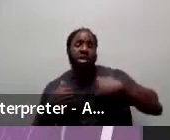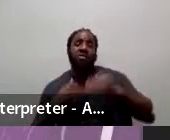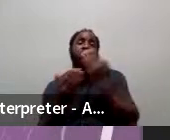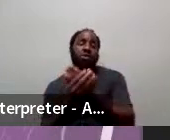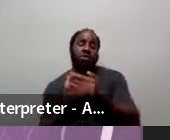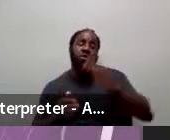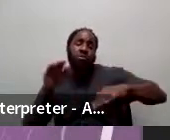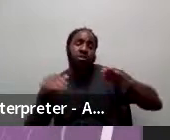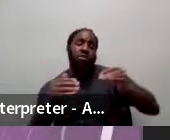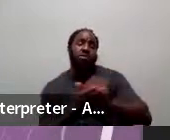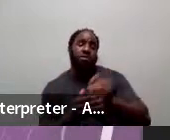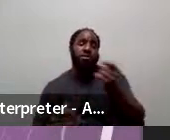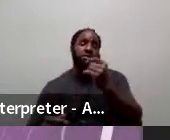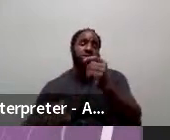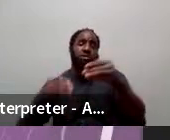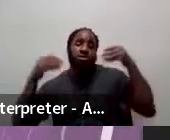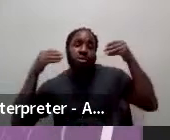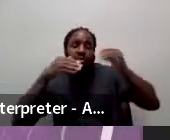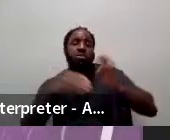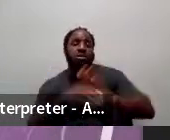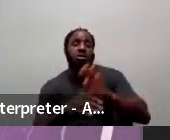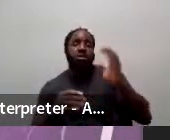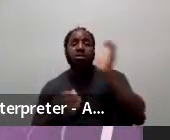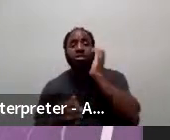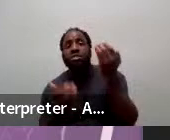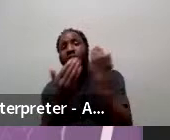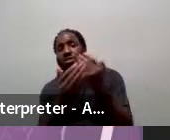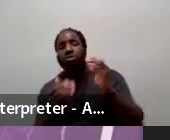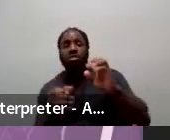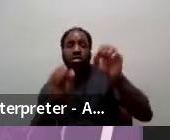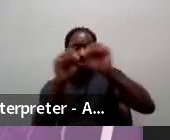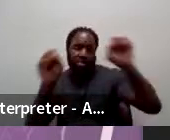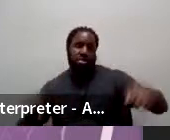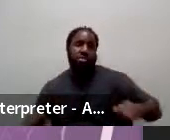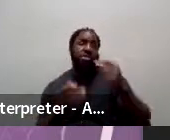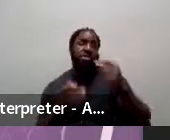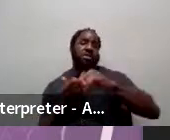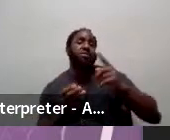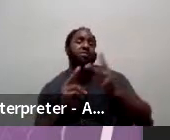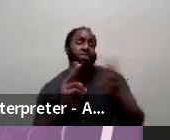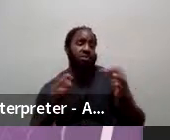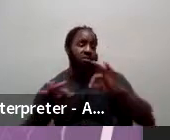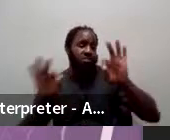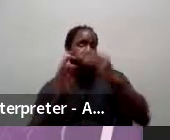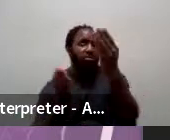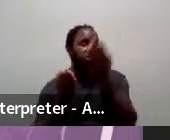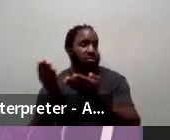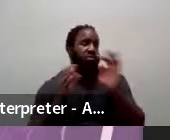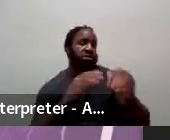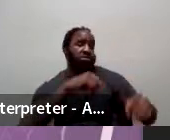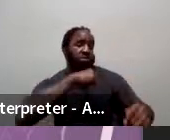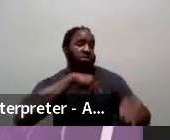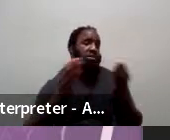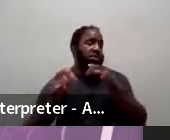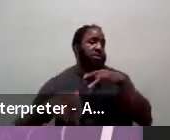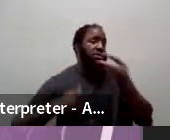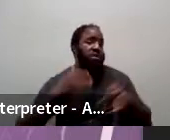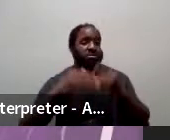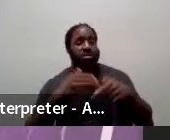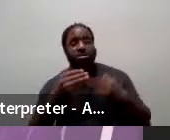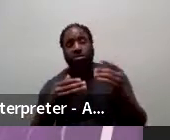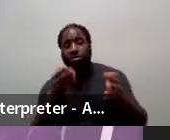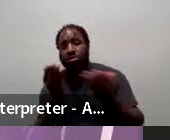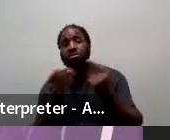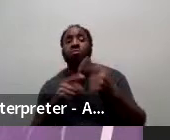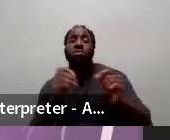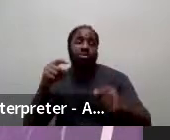that concentrates density near the station. This is really important service, and we're very excited about the service. But it's important to note that this